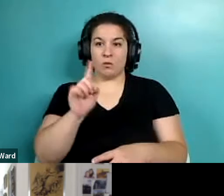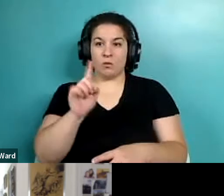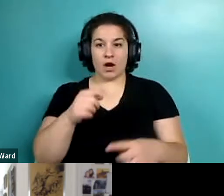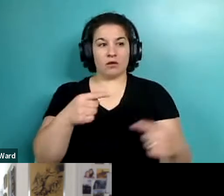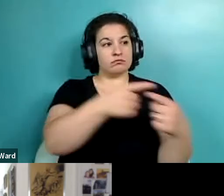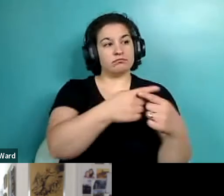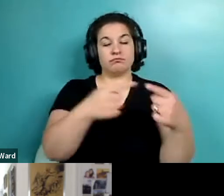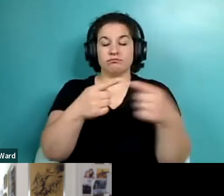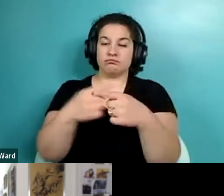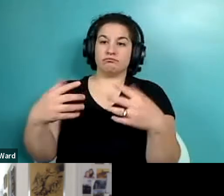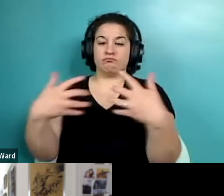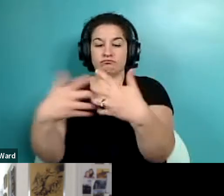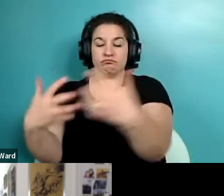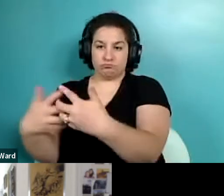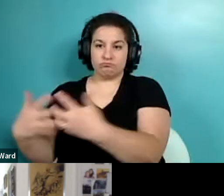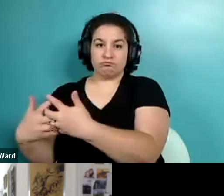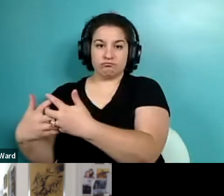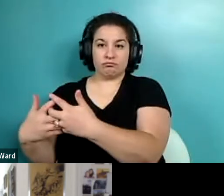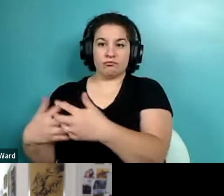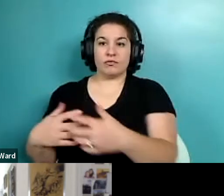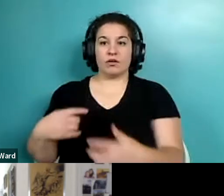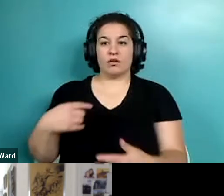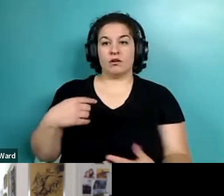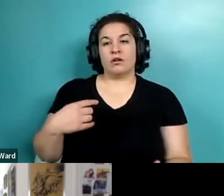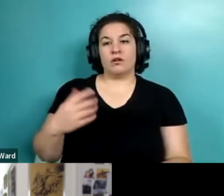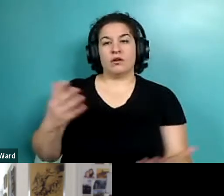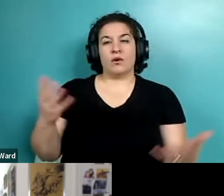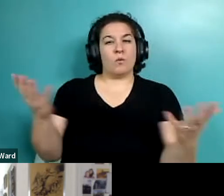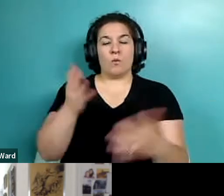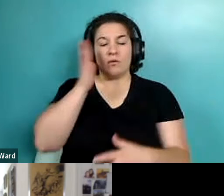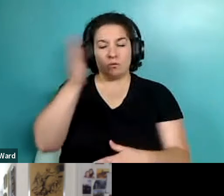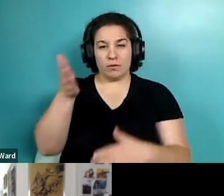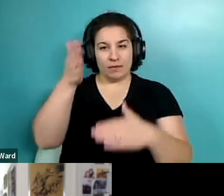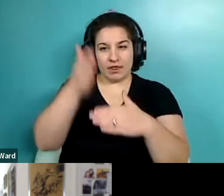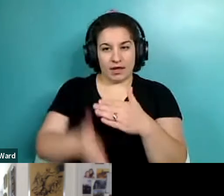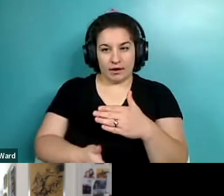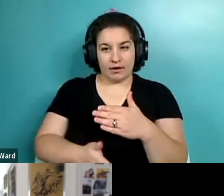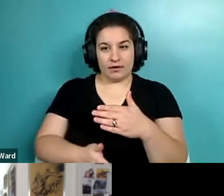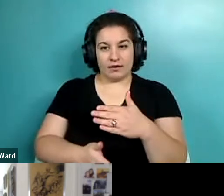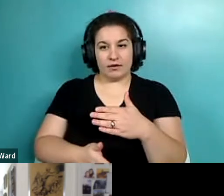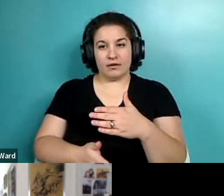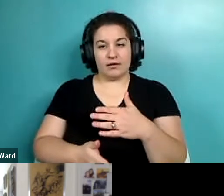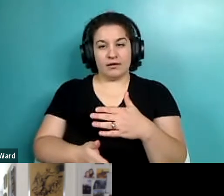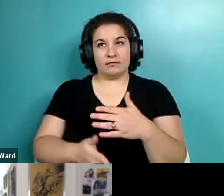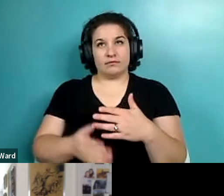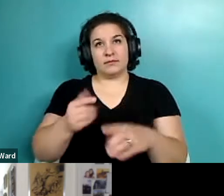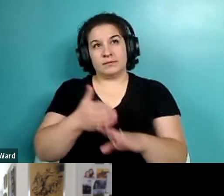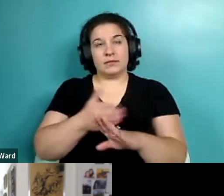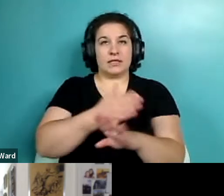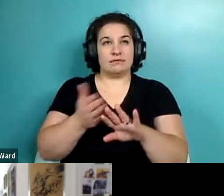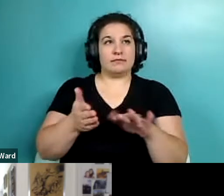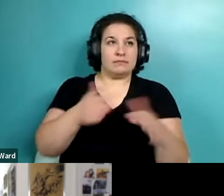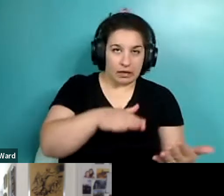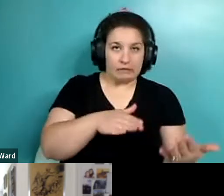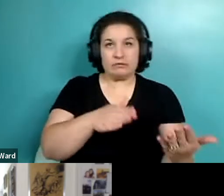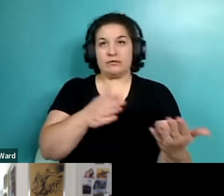never could, what would be the end outside of no longer being on the earth? Is there a day